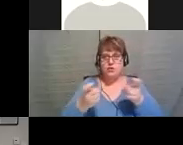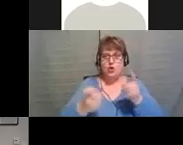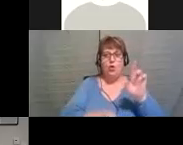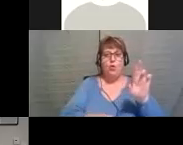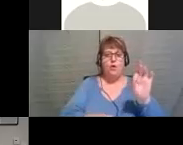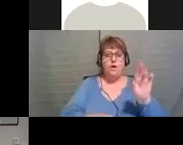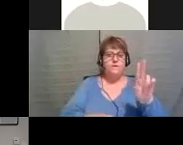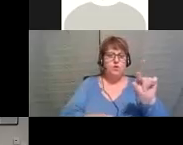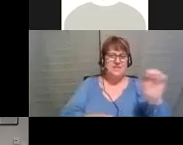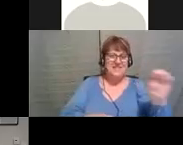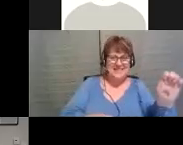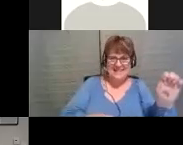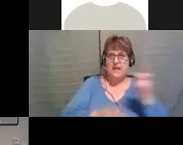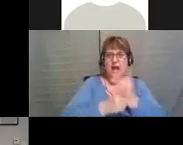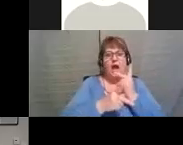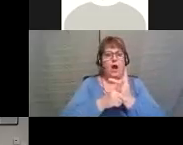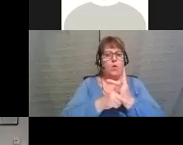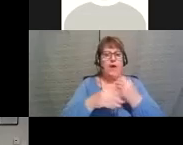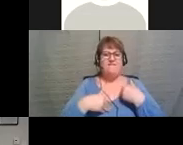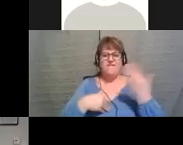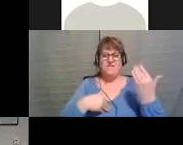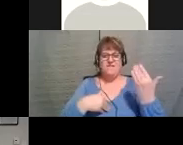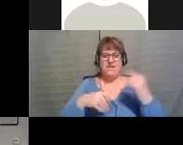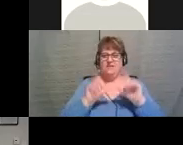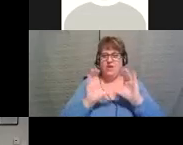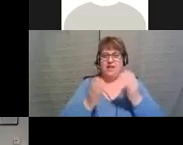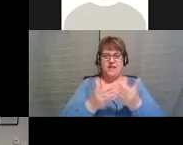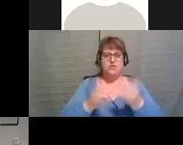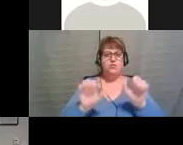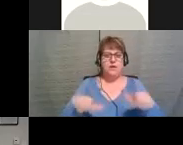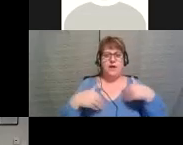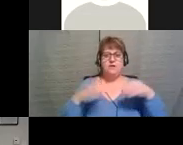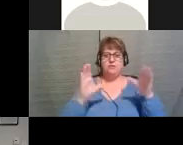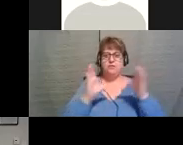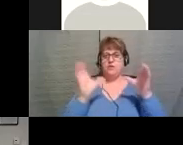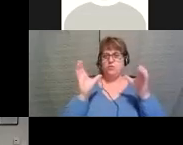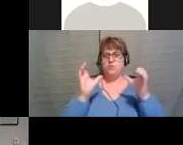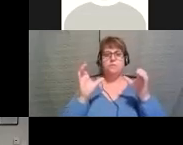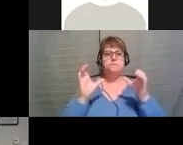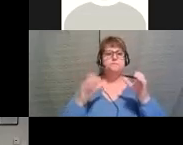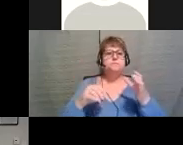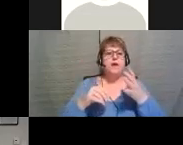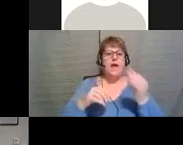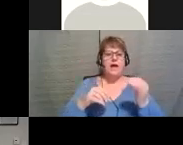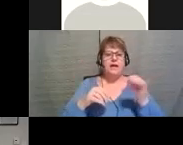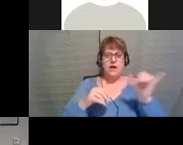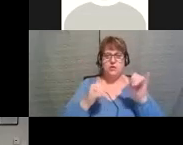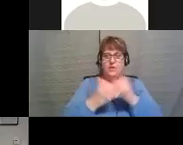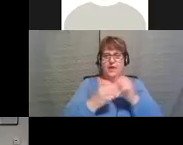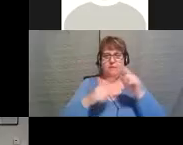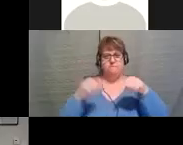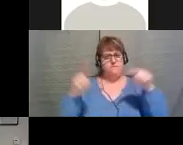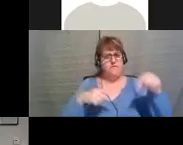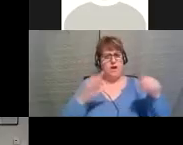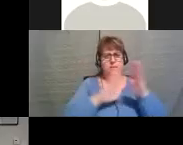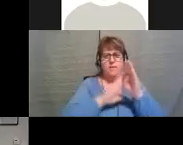There's about 15 courses currently available. And then with that kind of didactic background, you're ready